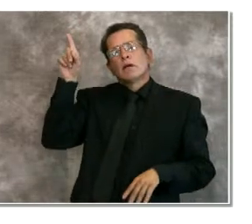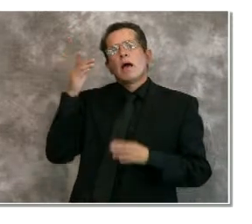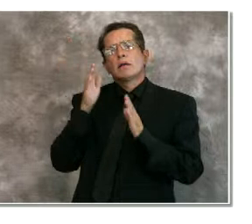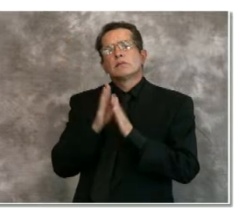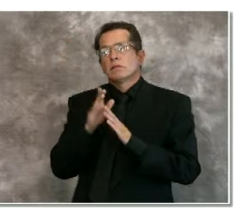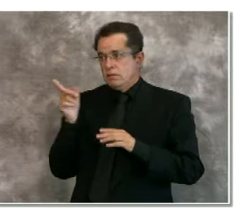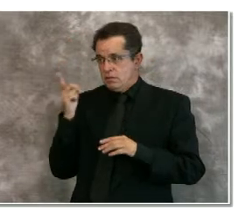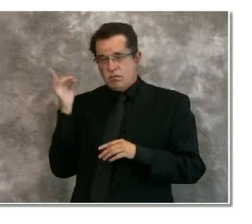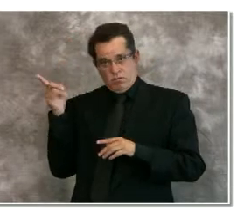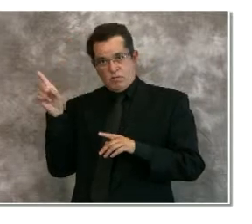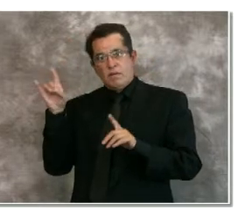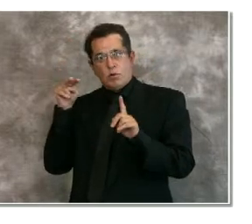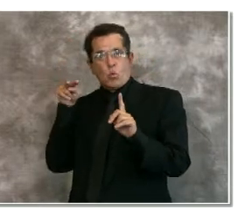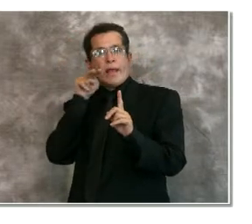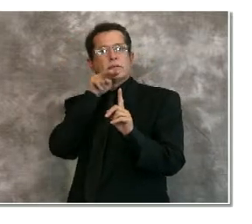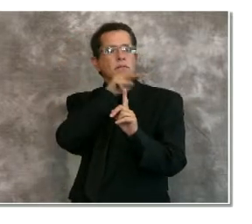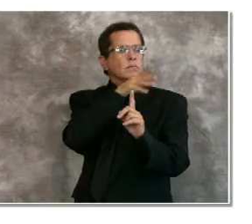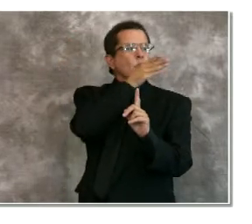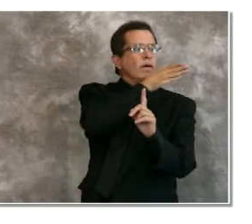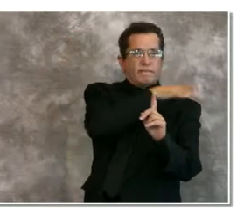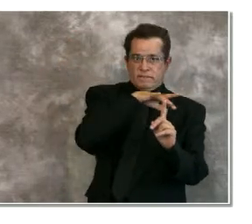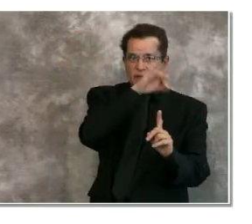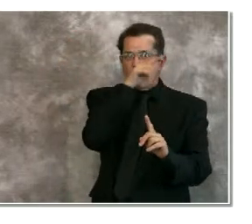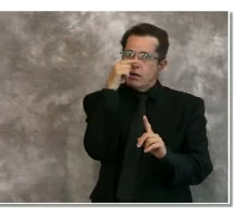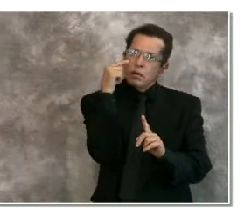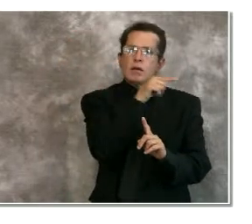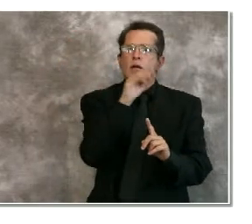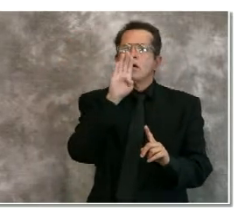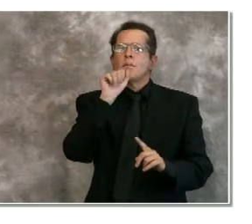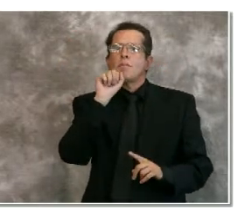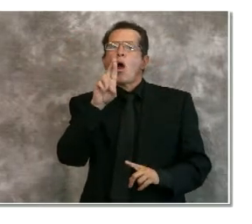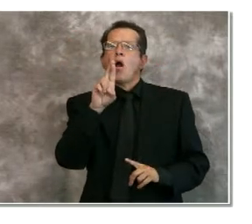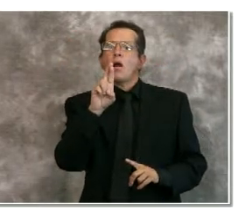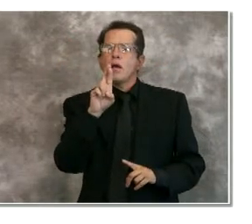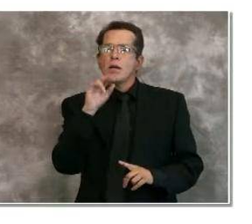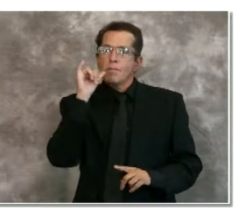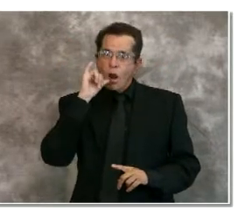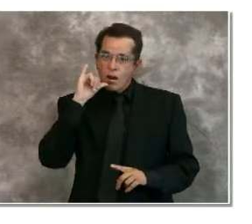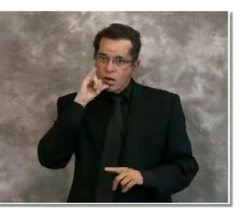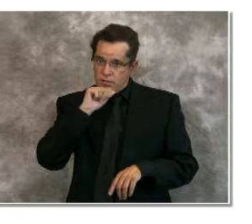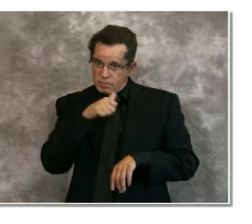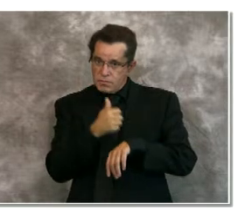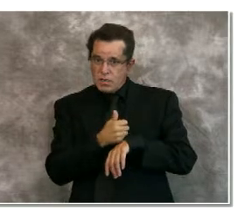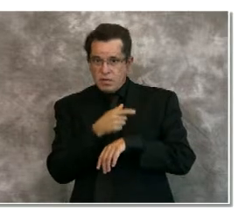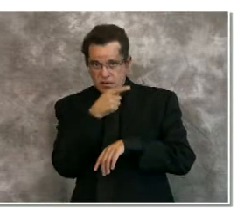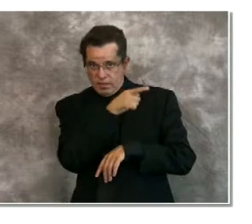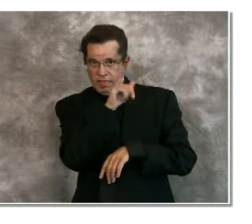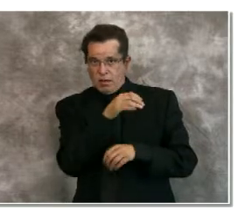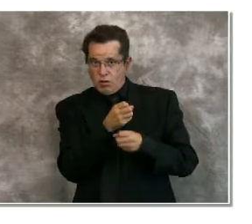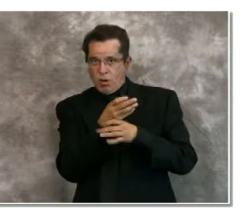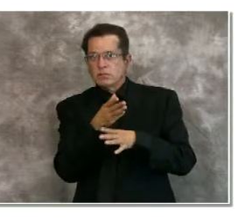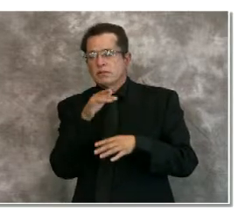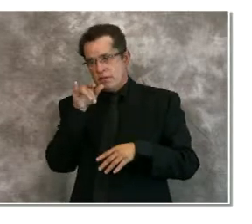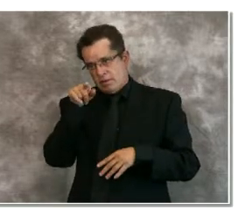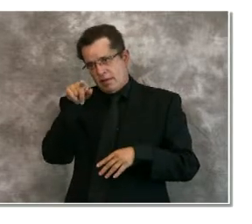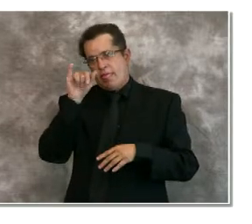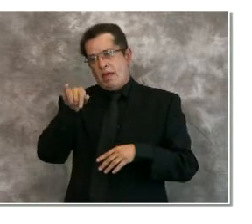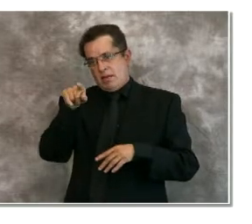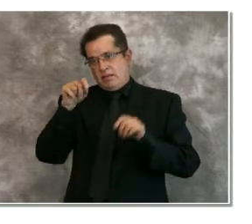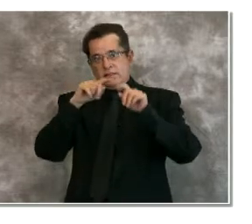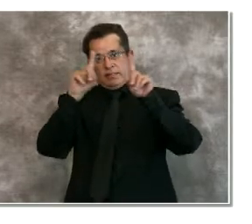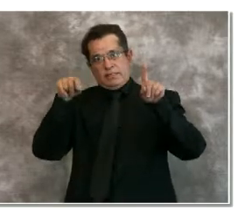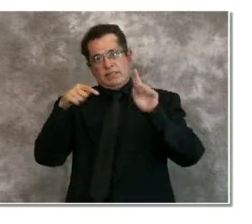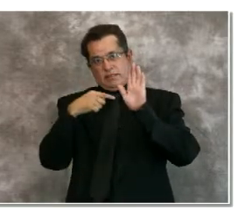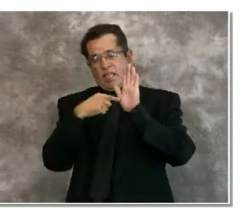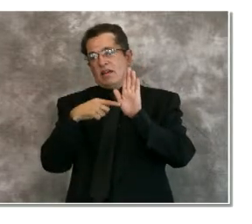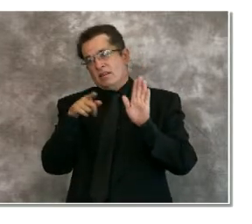Have you guys been able to trace back outbreaks to bars and breweries? So this slide supports that question. It answers